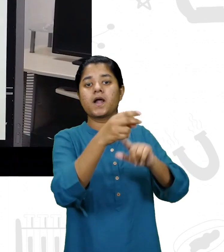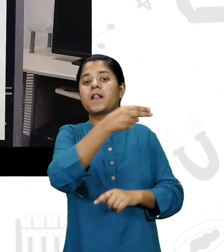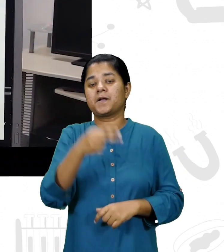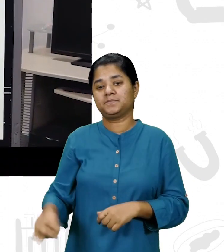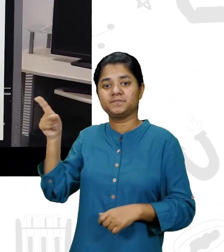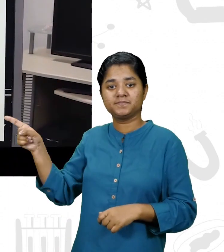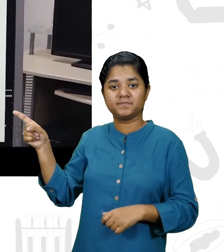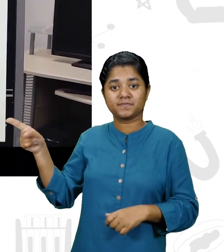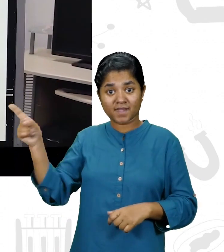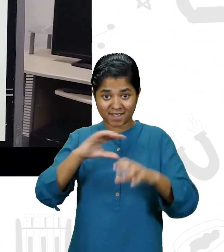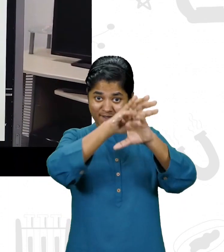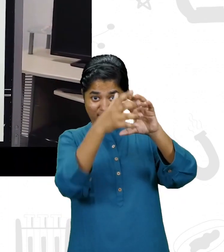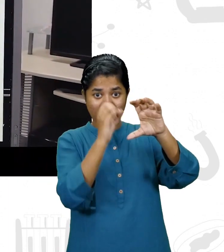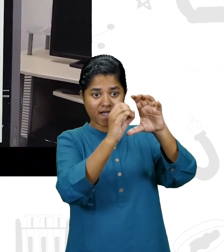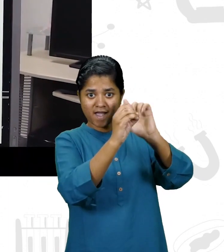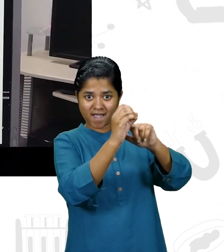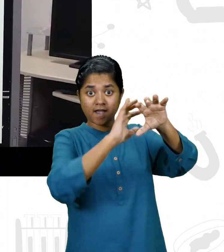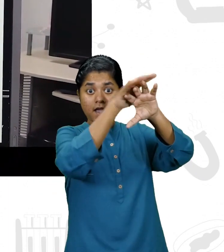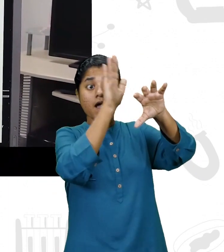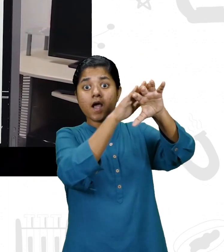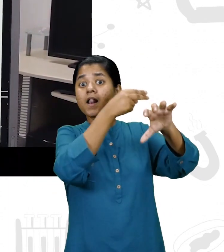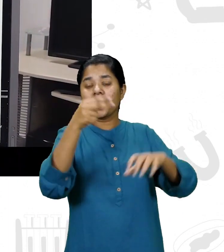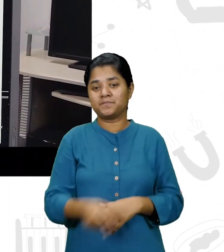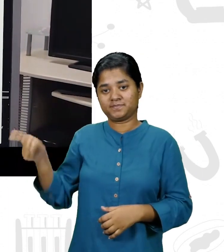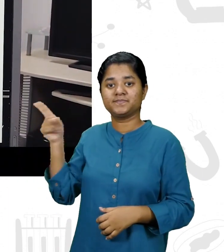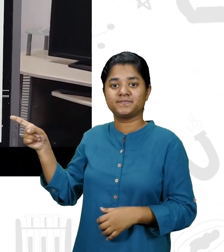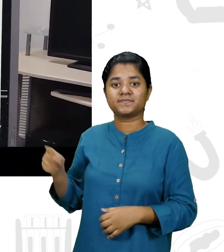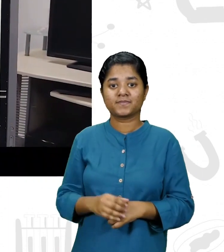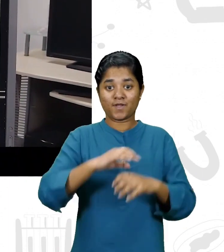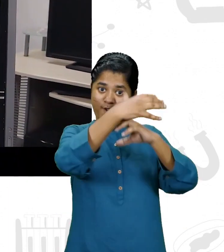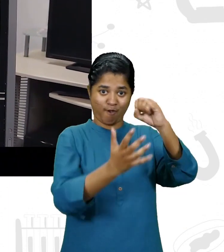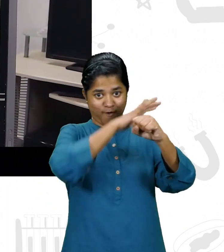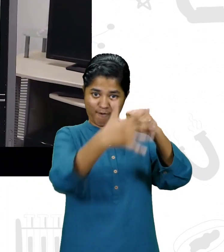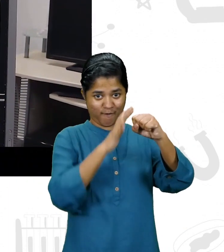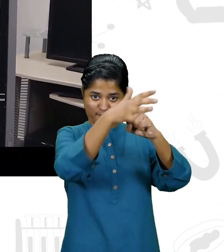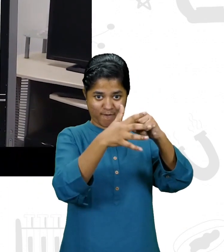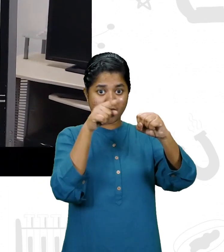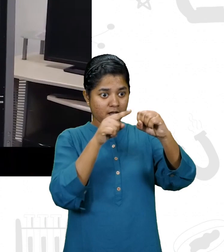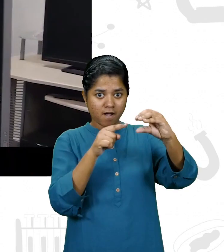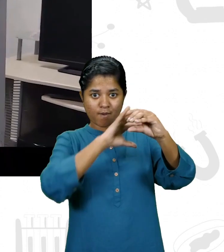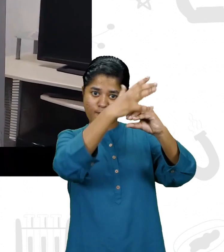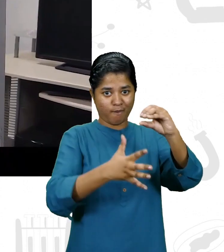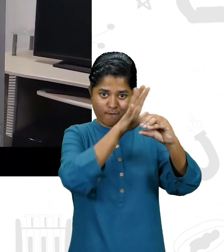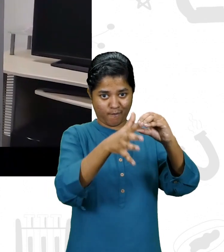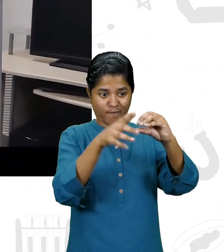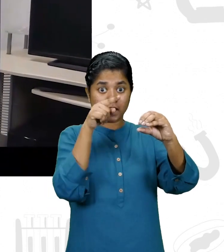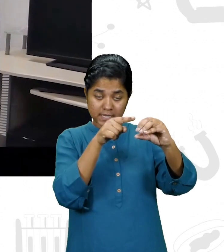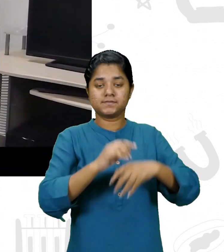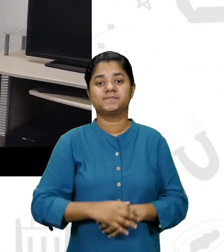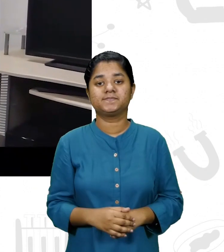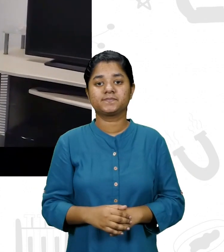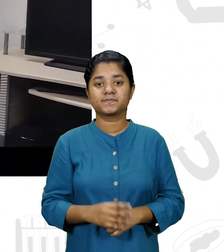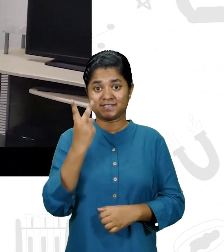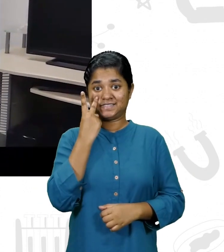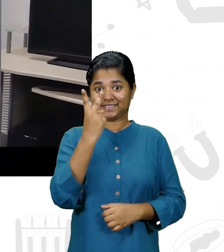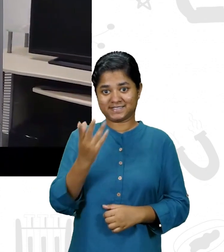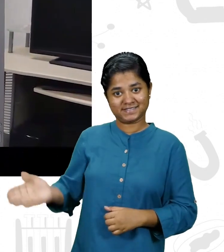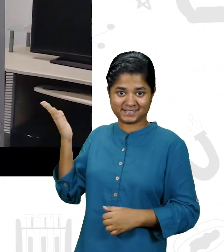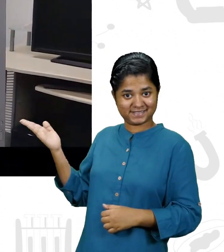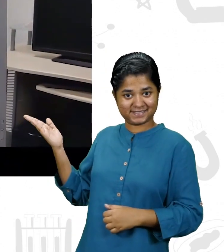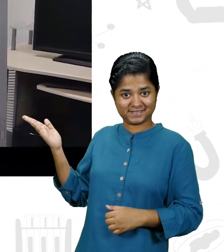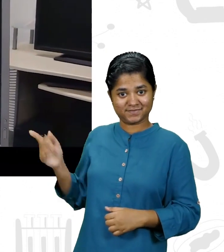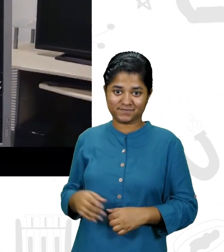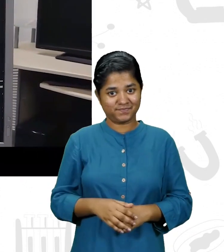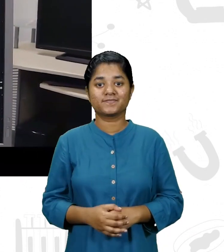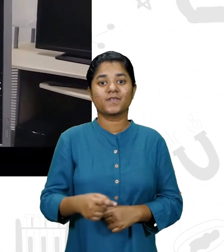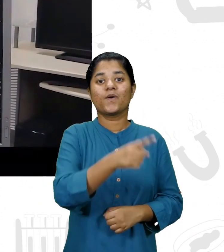by nucleus, and then what you see here is actually the cytoplasm. And skin, as most of you would be aware of, contains